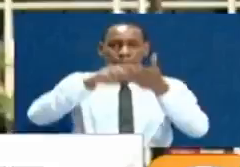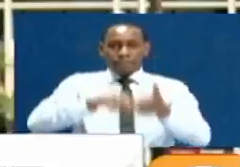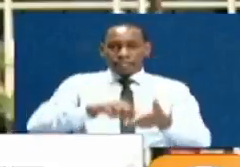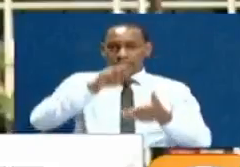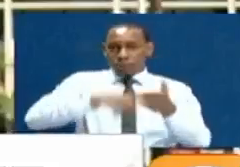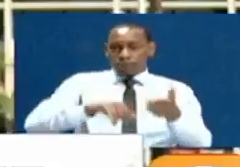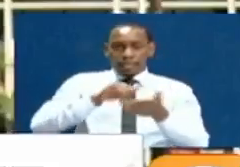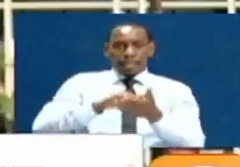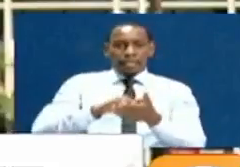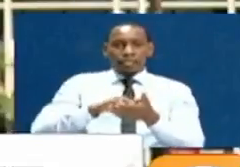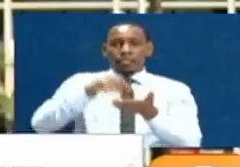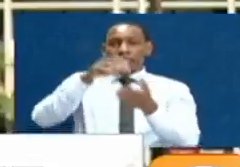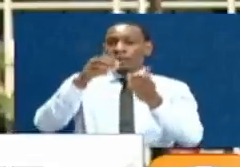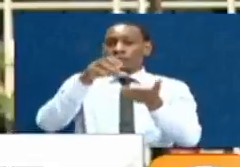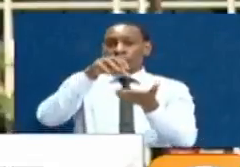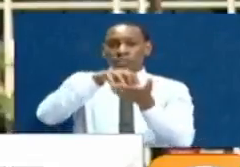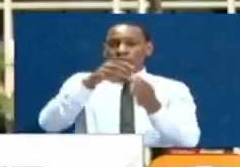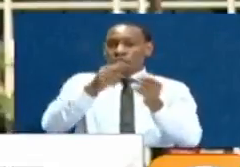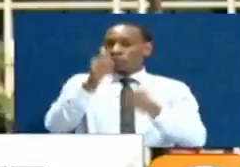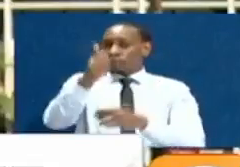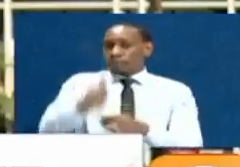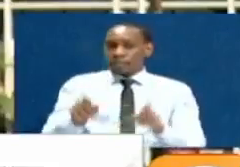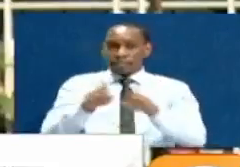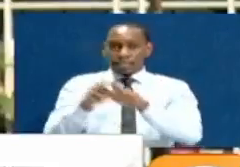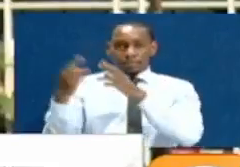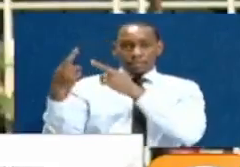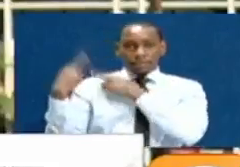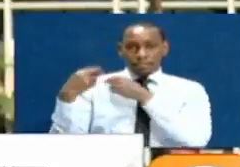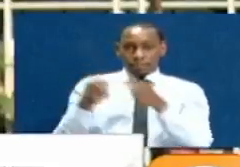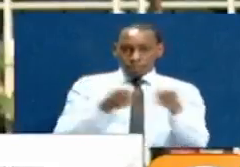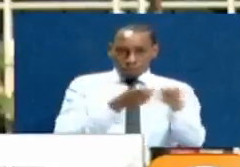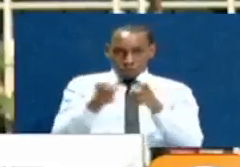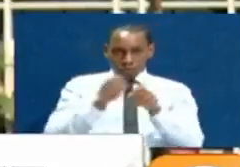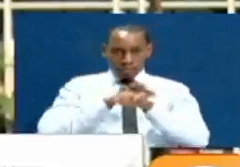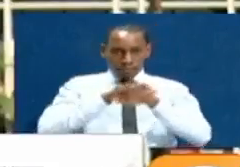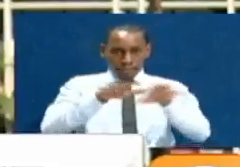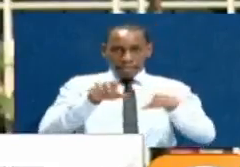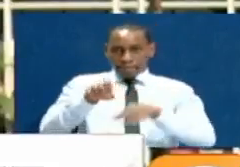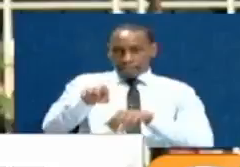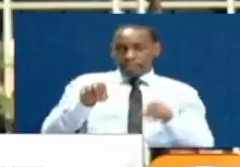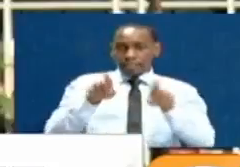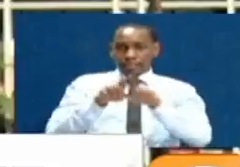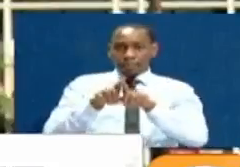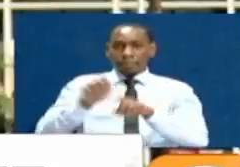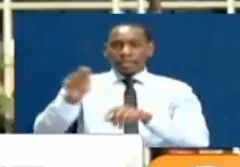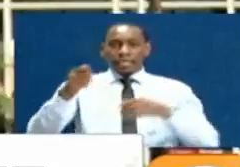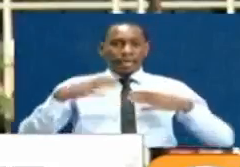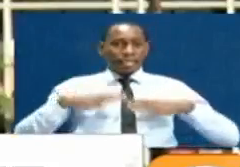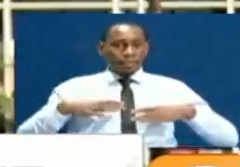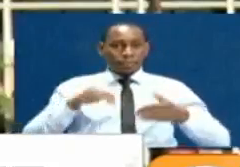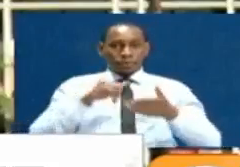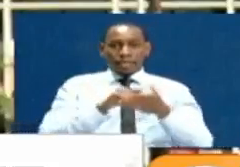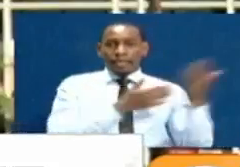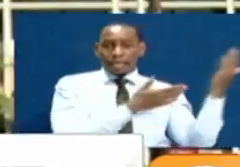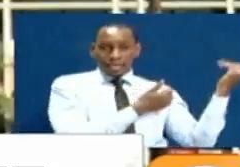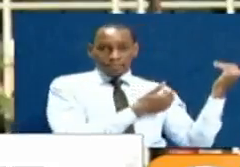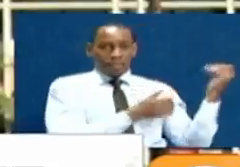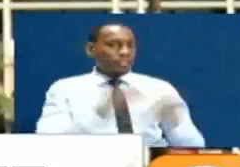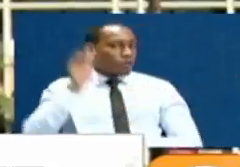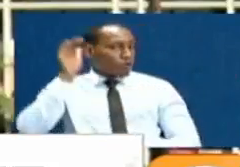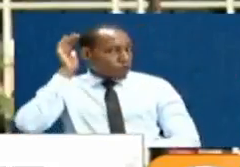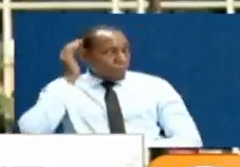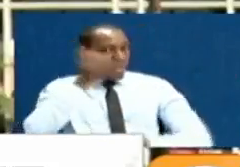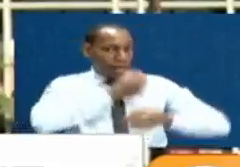cost is not clear just yet, and that the responsibility of containing the spread of the virus also lies with Kenyans, who are expected to heed